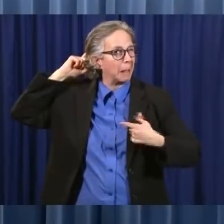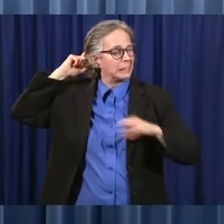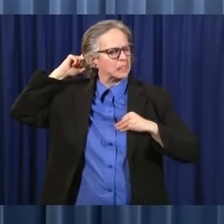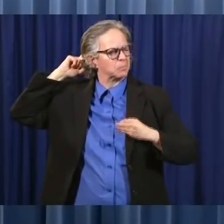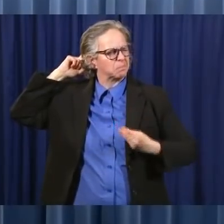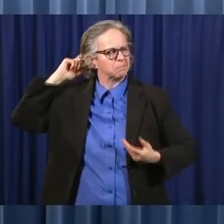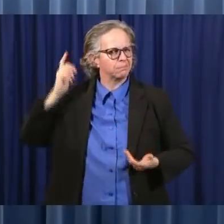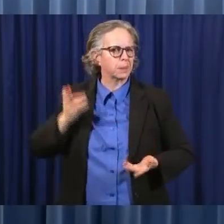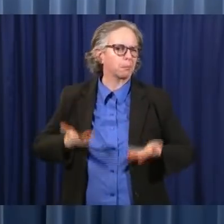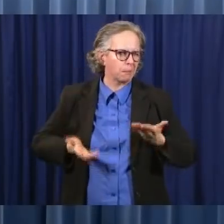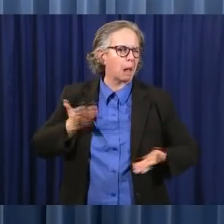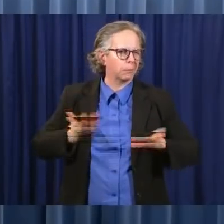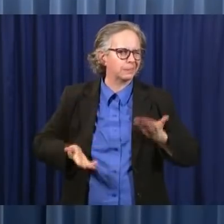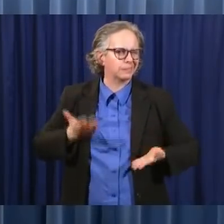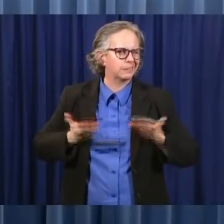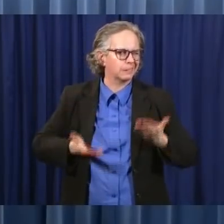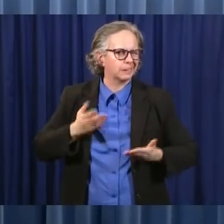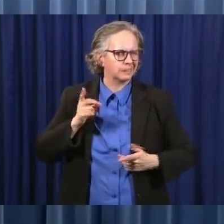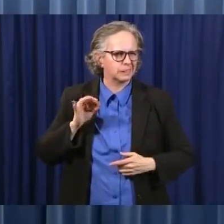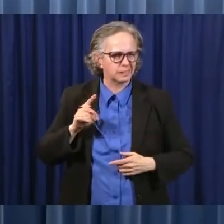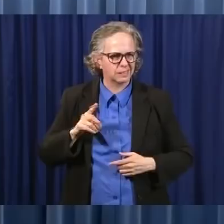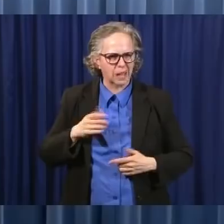it. But